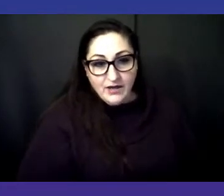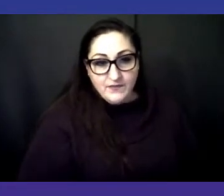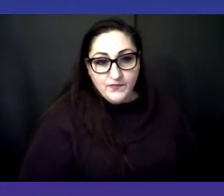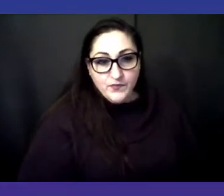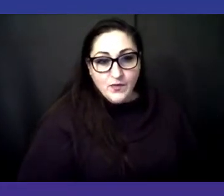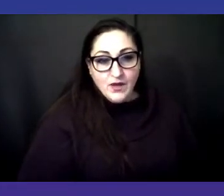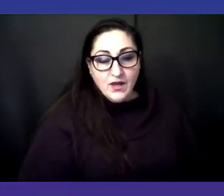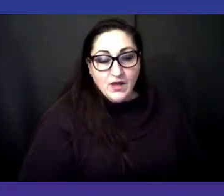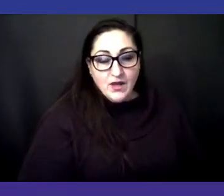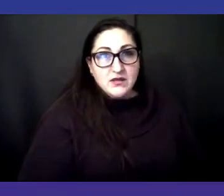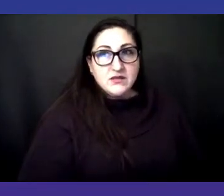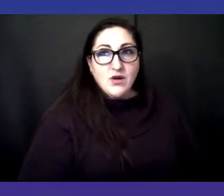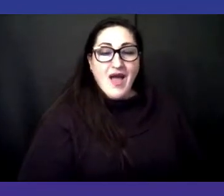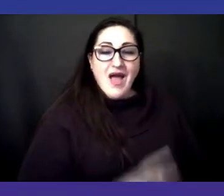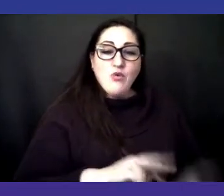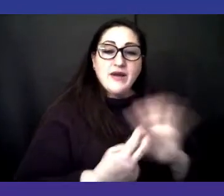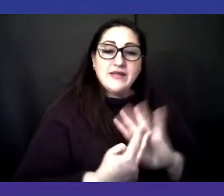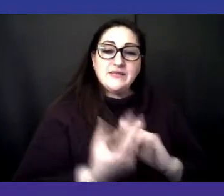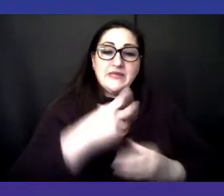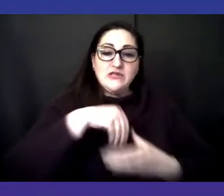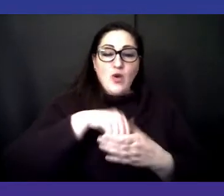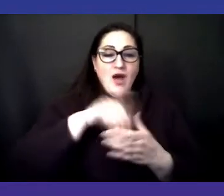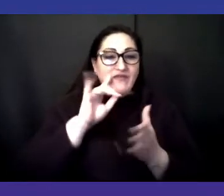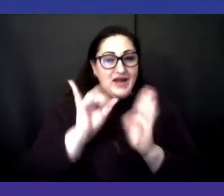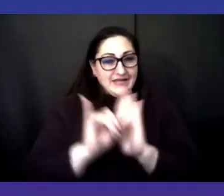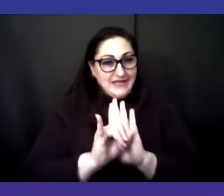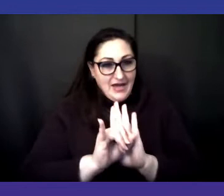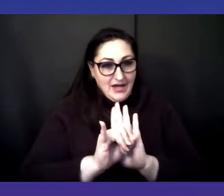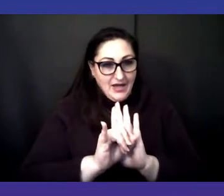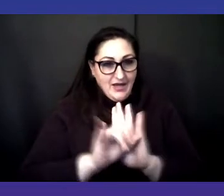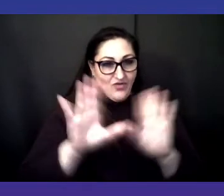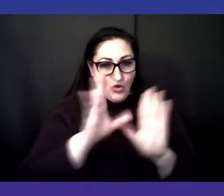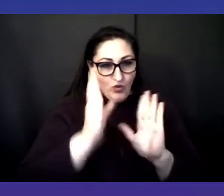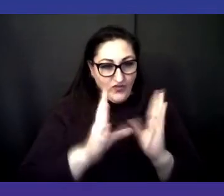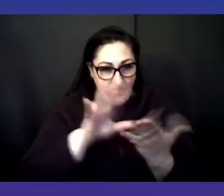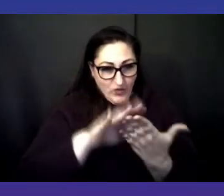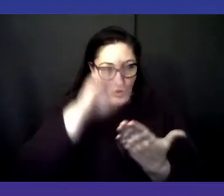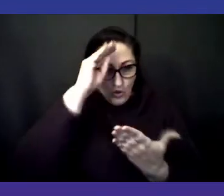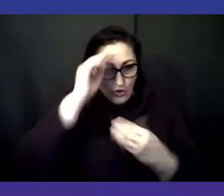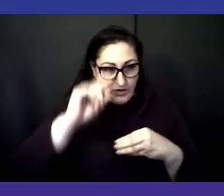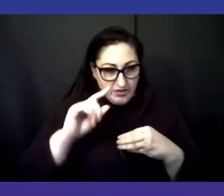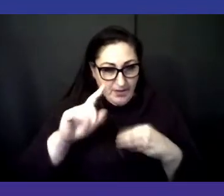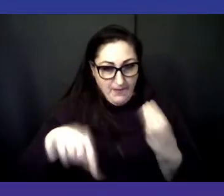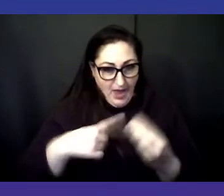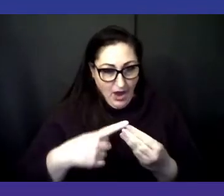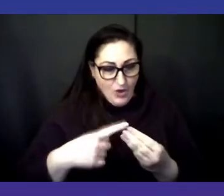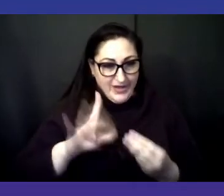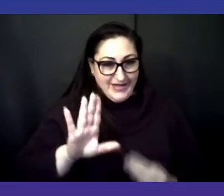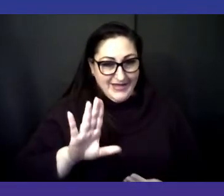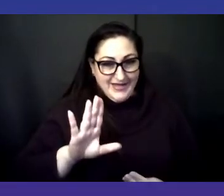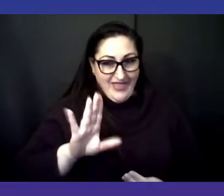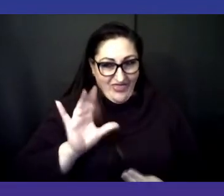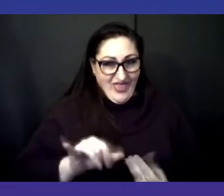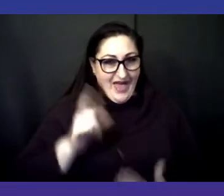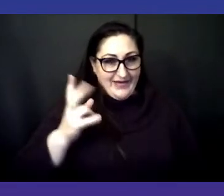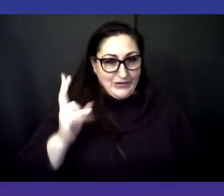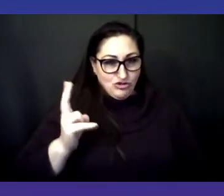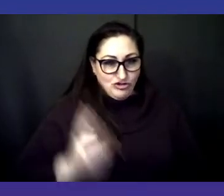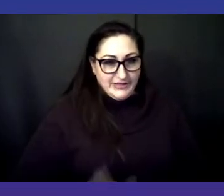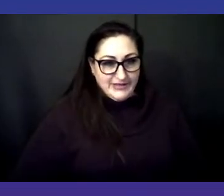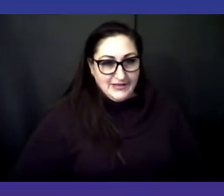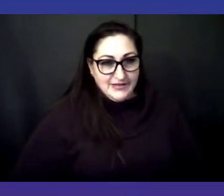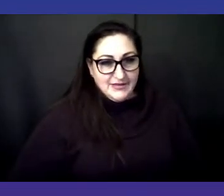identity of which you don't know its history? How can